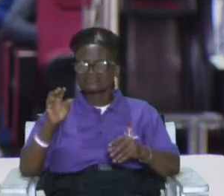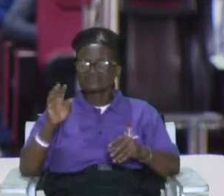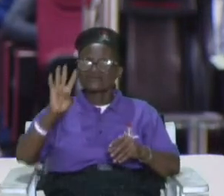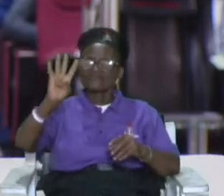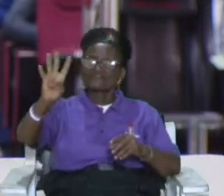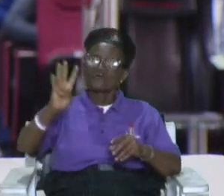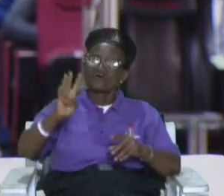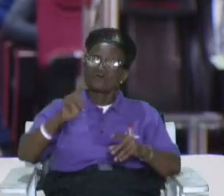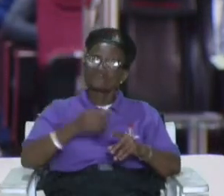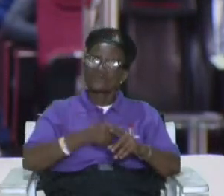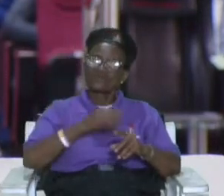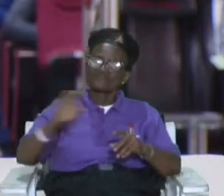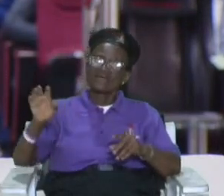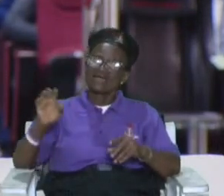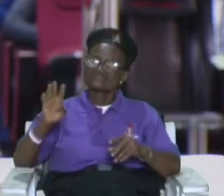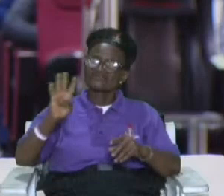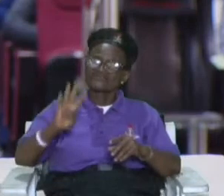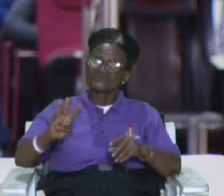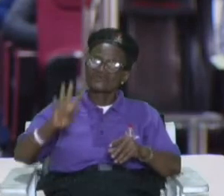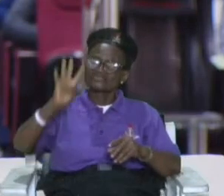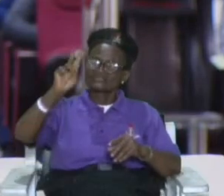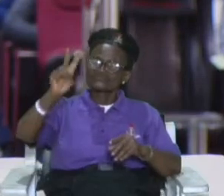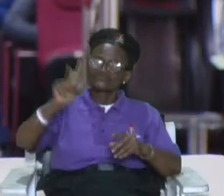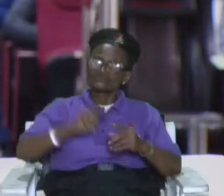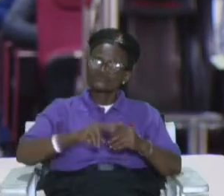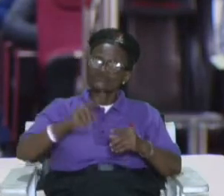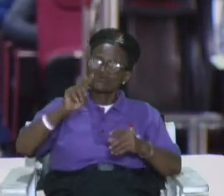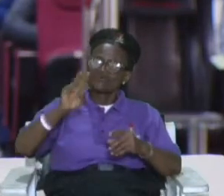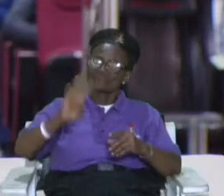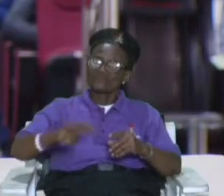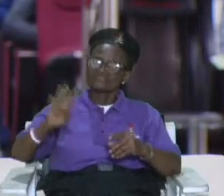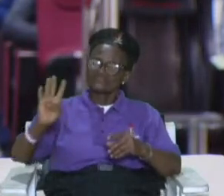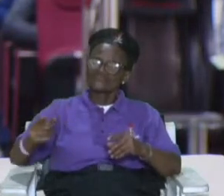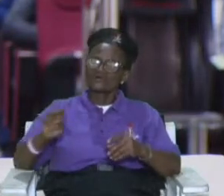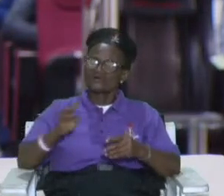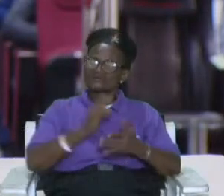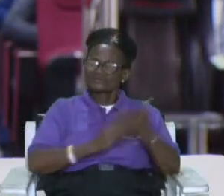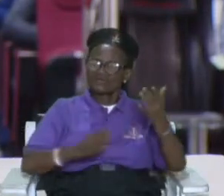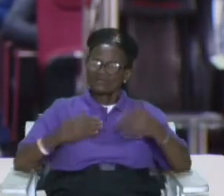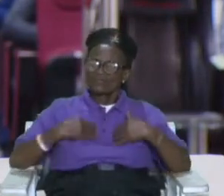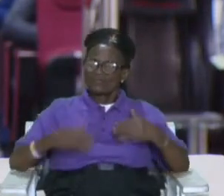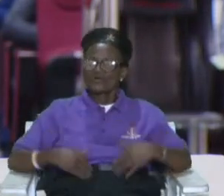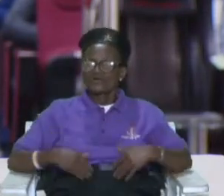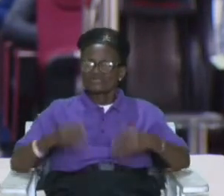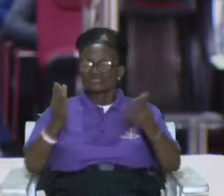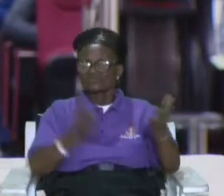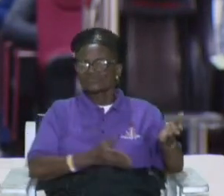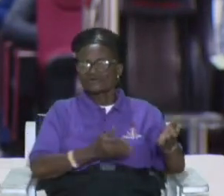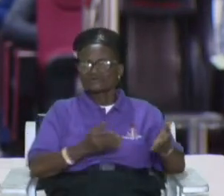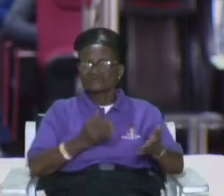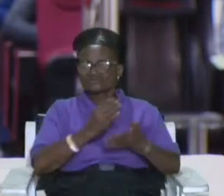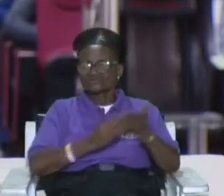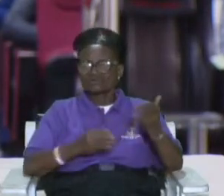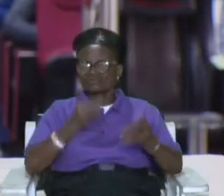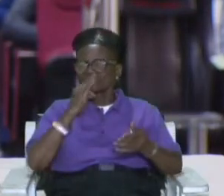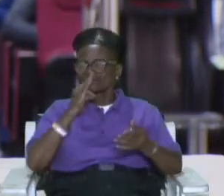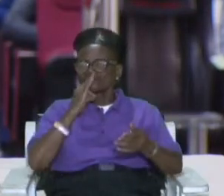chapter 4, from verse 42 to 44, somebody brought some food to